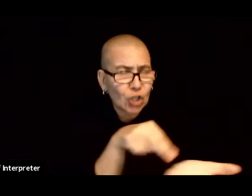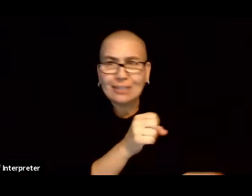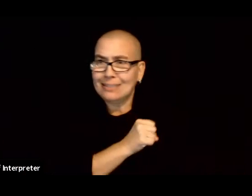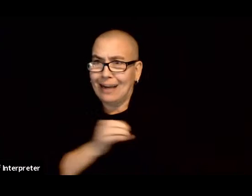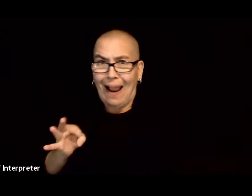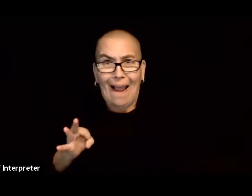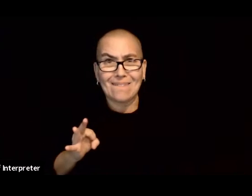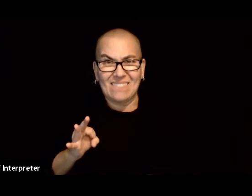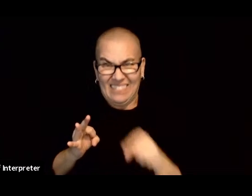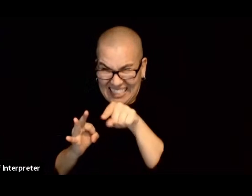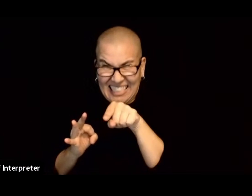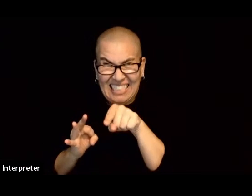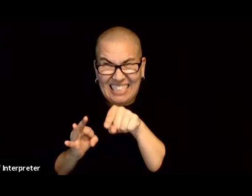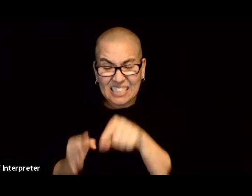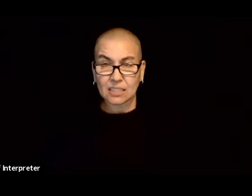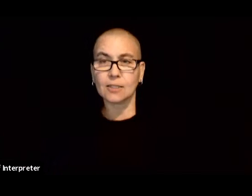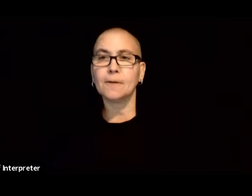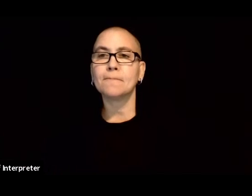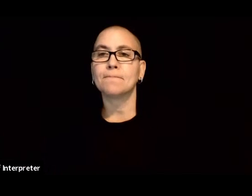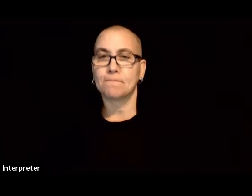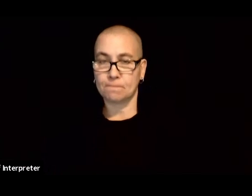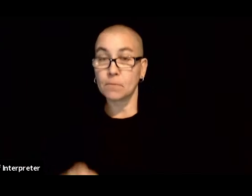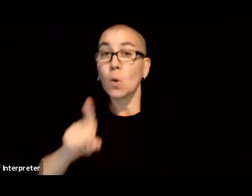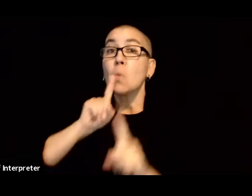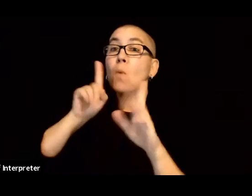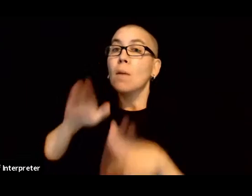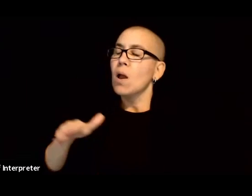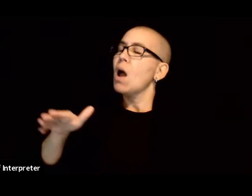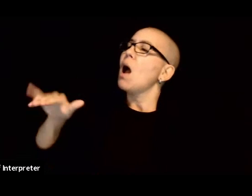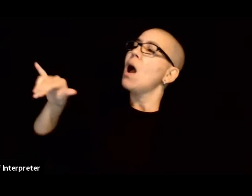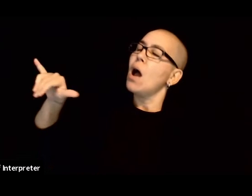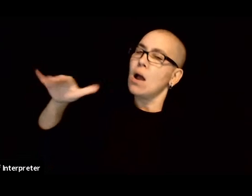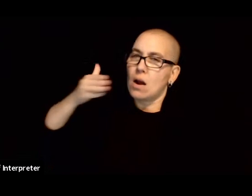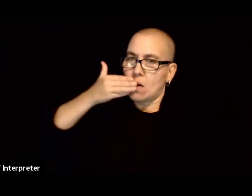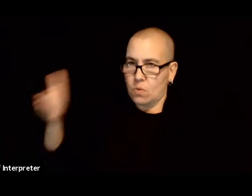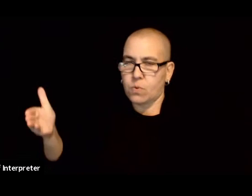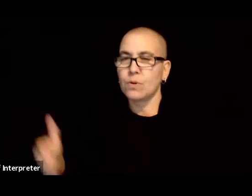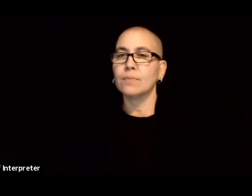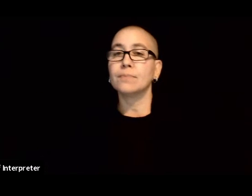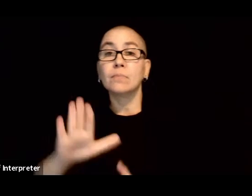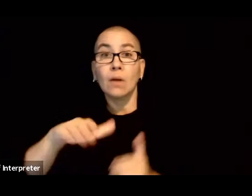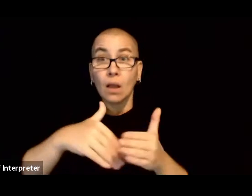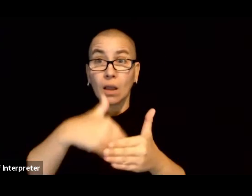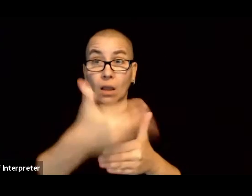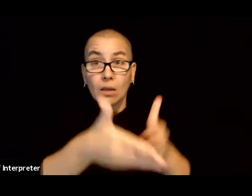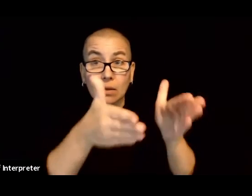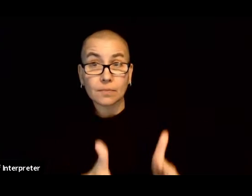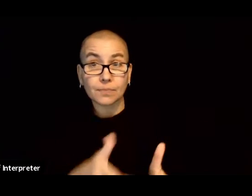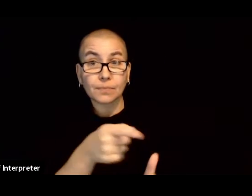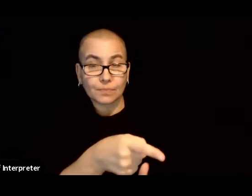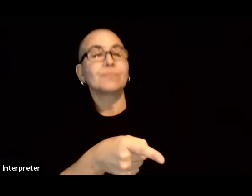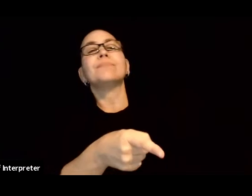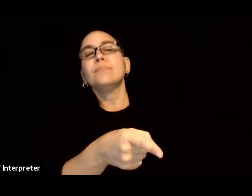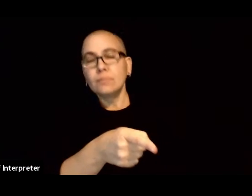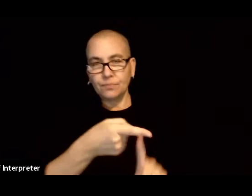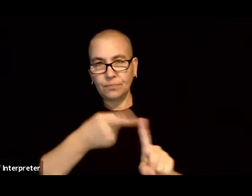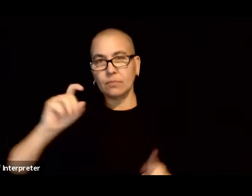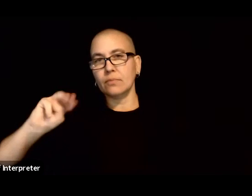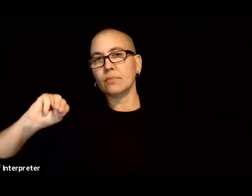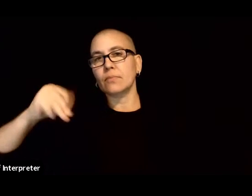Your next question comes from the line of Catherine Richard from Minnesota Public Radio. Your line is now